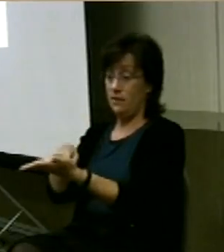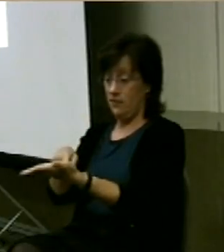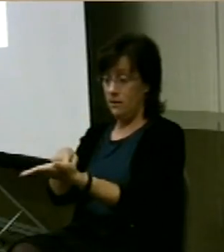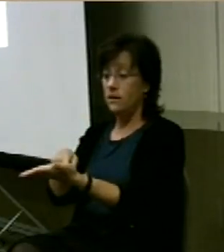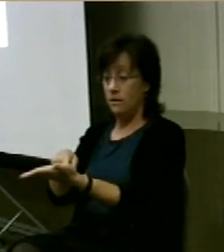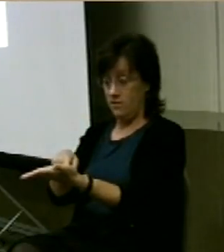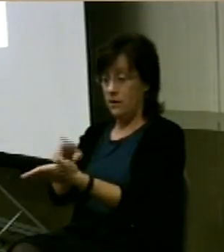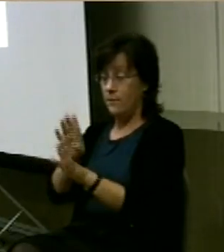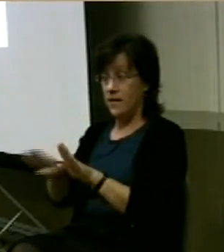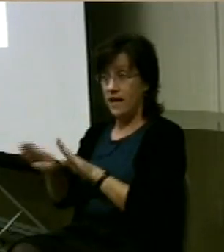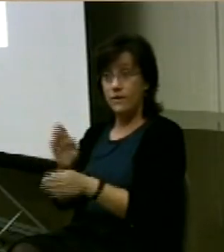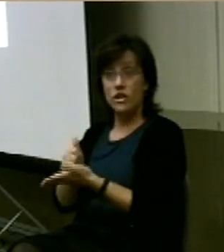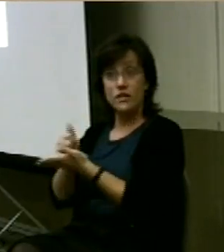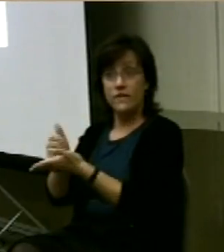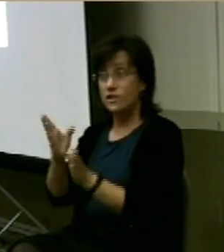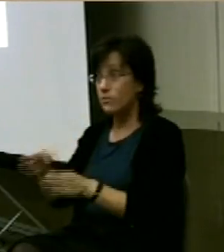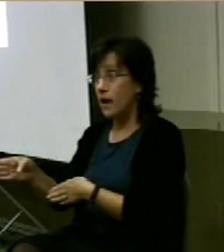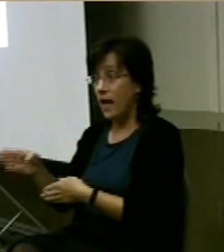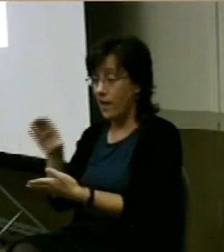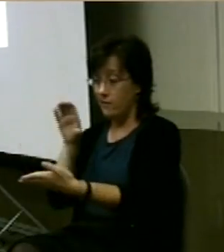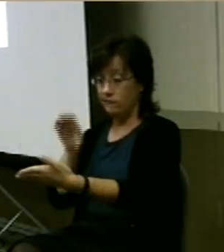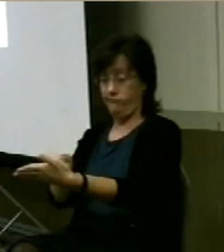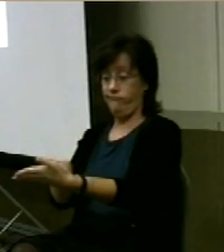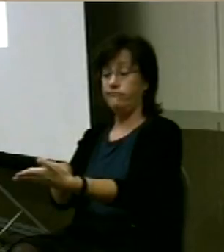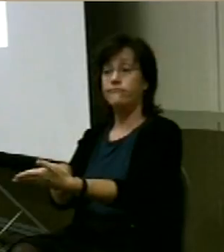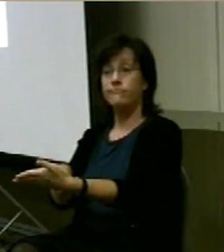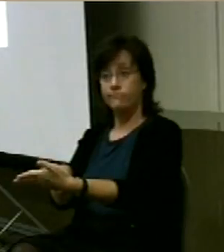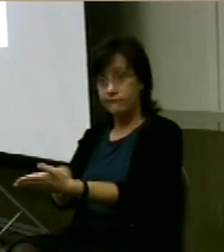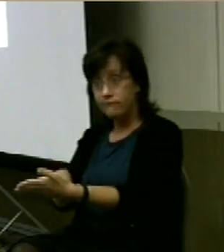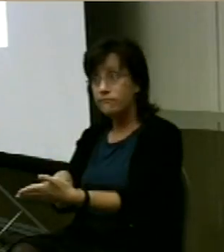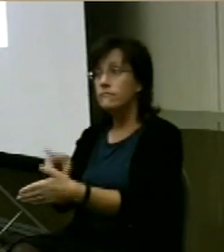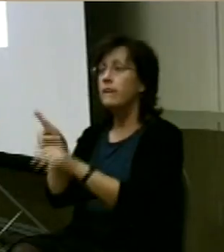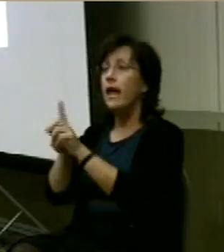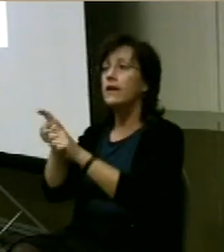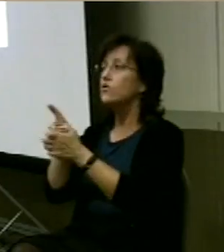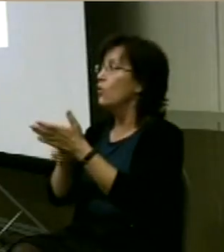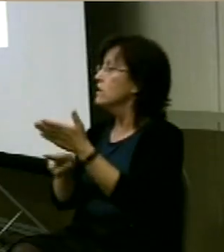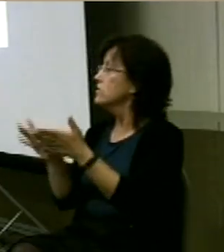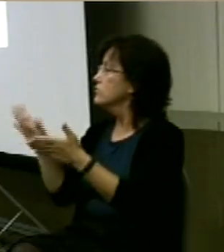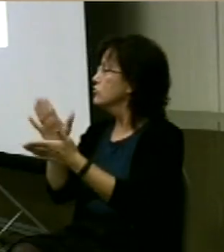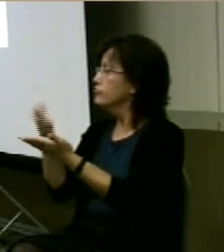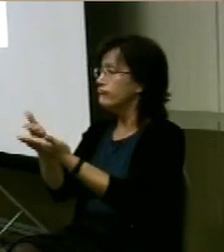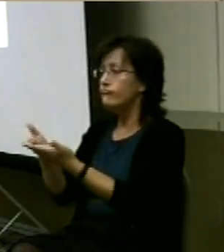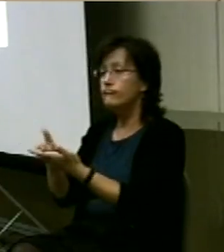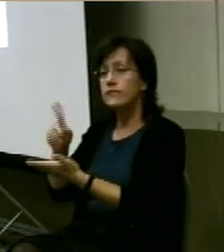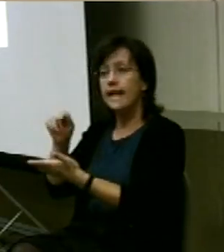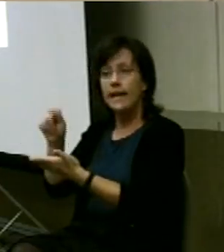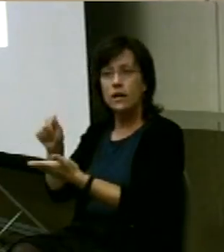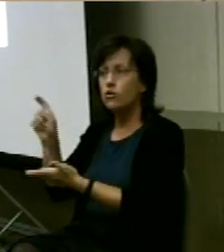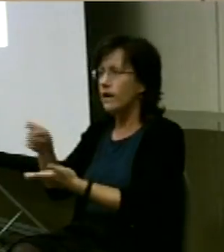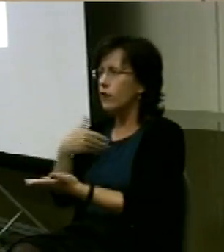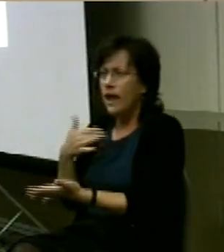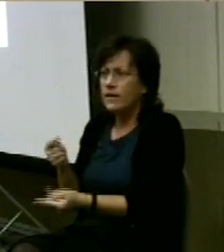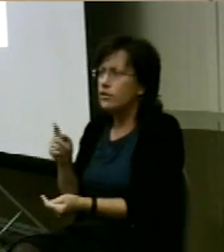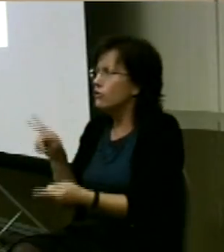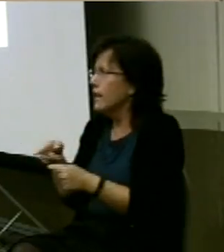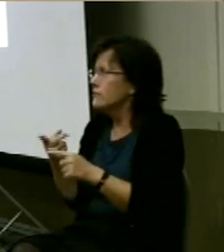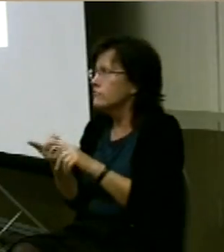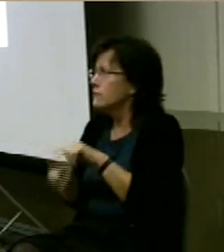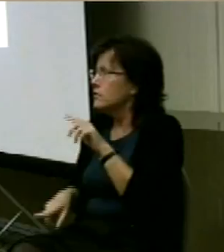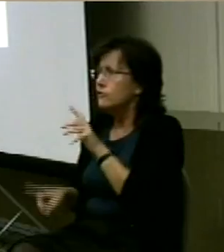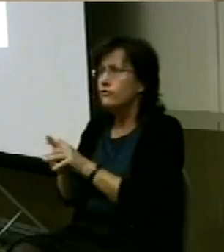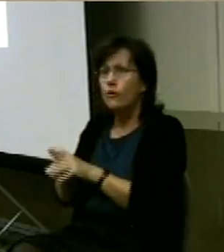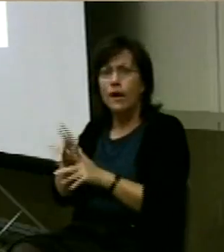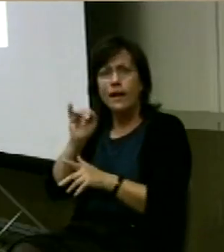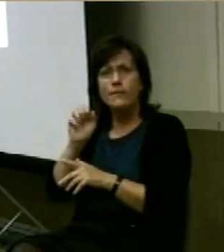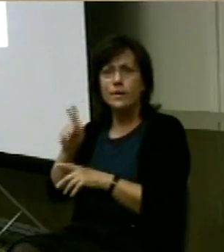component of the behavior intervention plan. In that plan, it asks about your data. So you have to have that data. You can't just show up to the